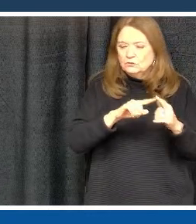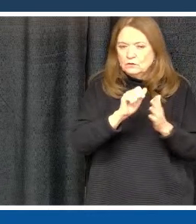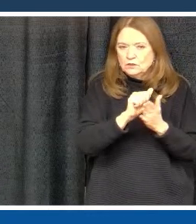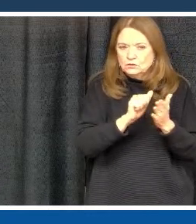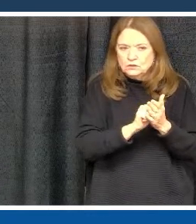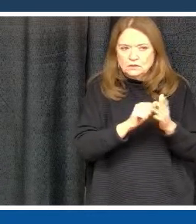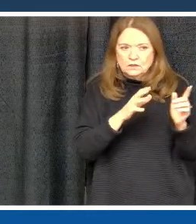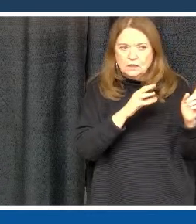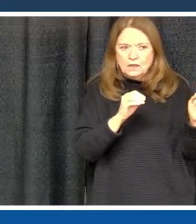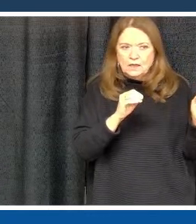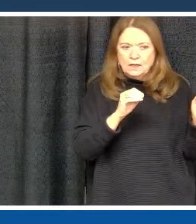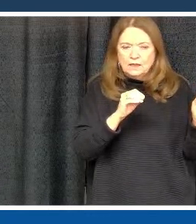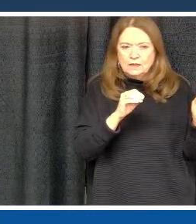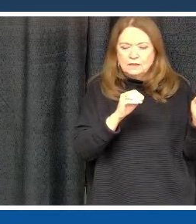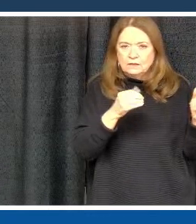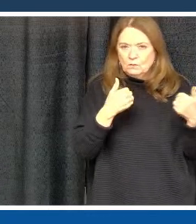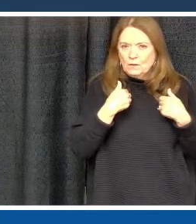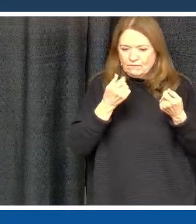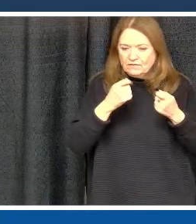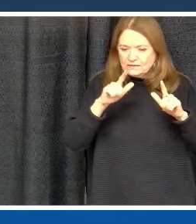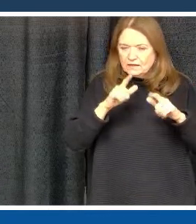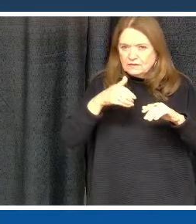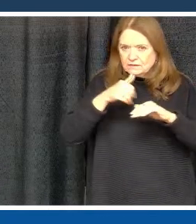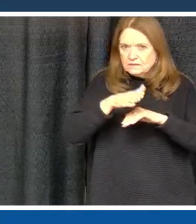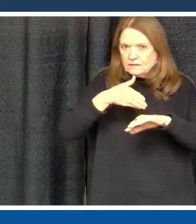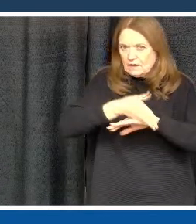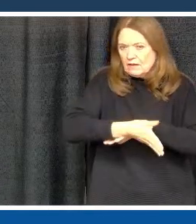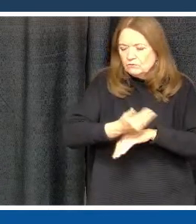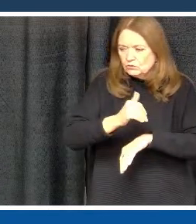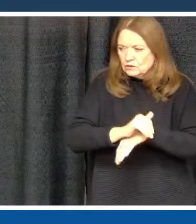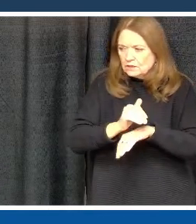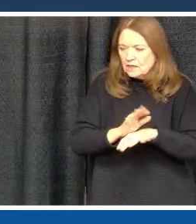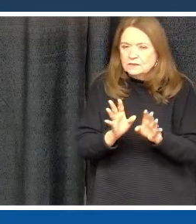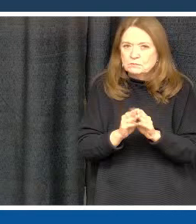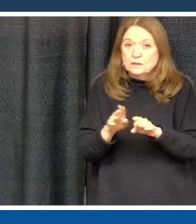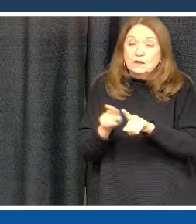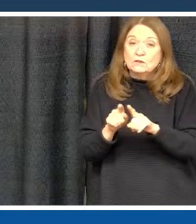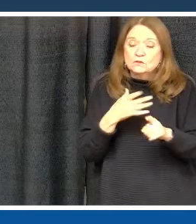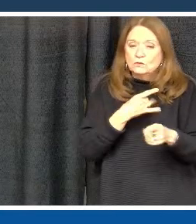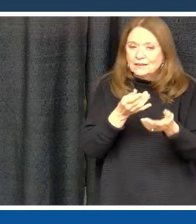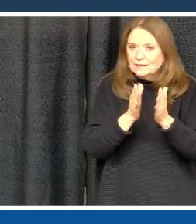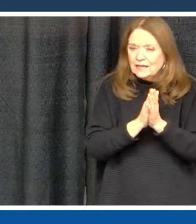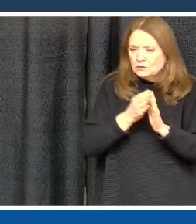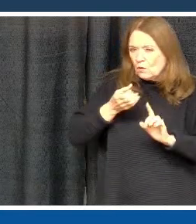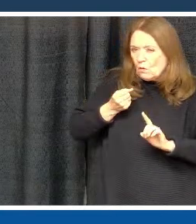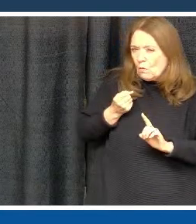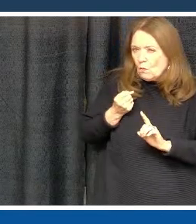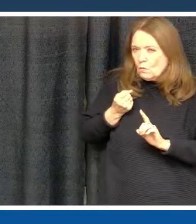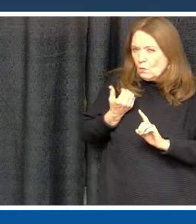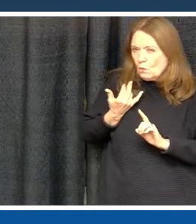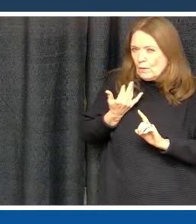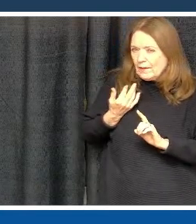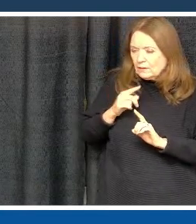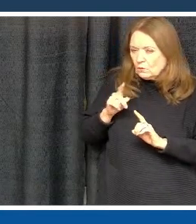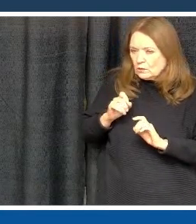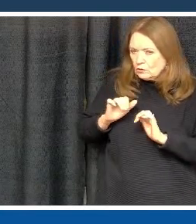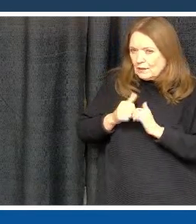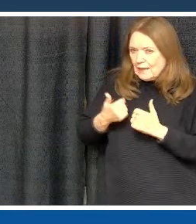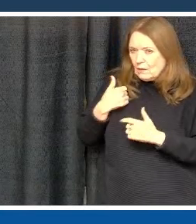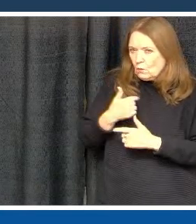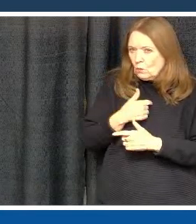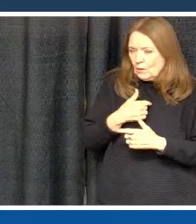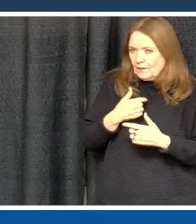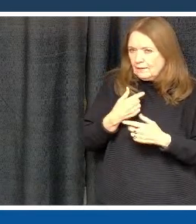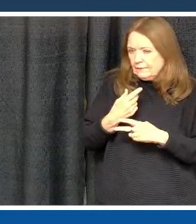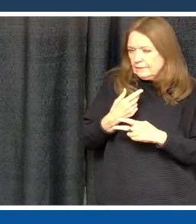our city clerk, has these slides to send out after tonight's meeting. I'd also like to ask you to hold any questions about how we arrived at some of the recommendations